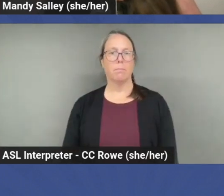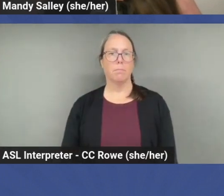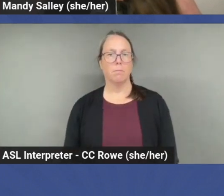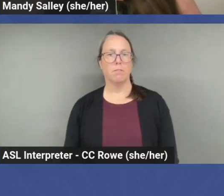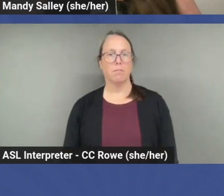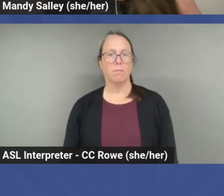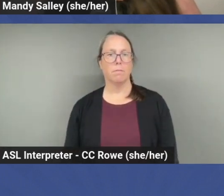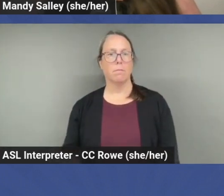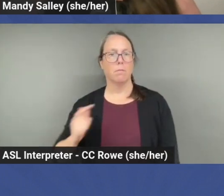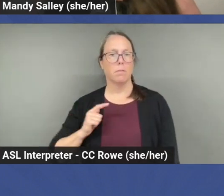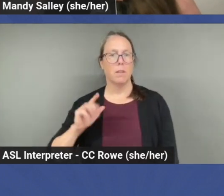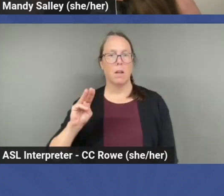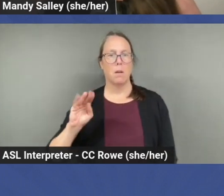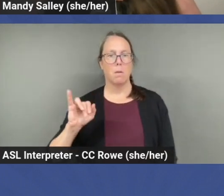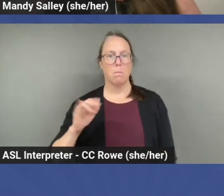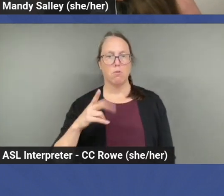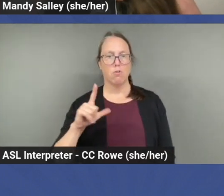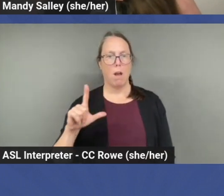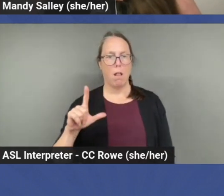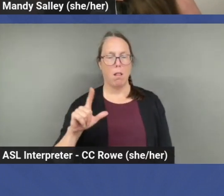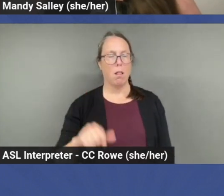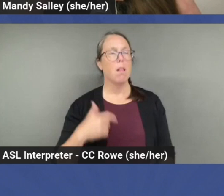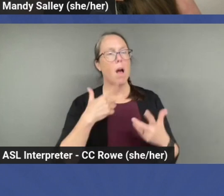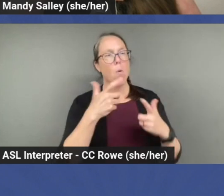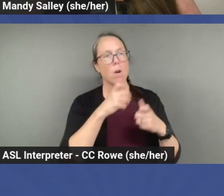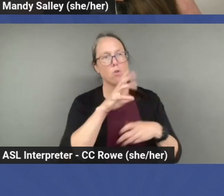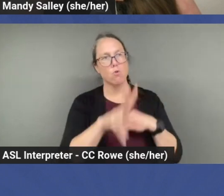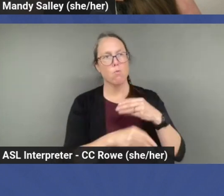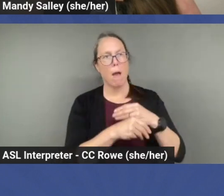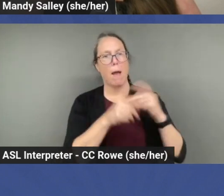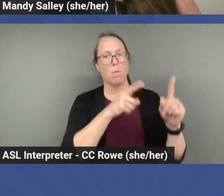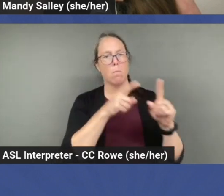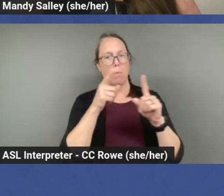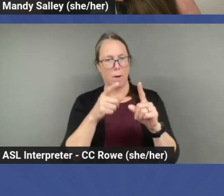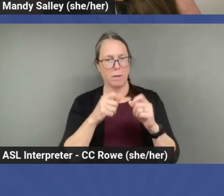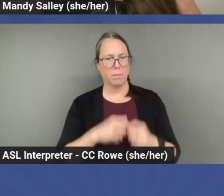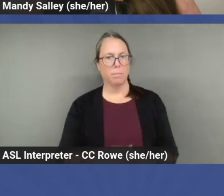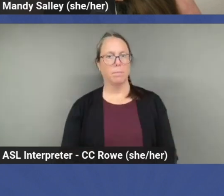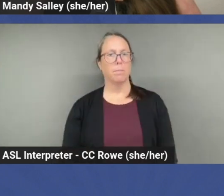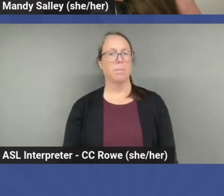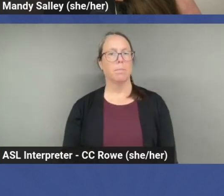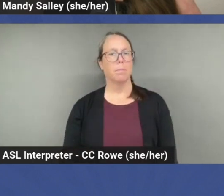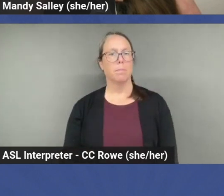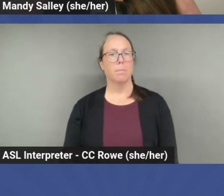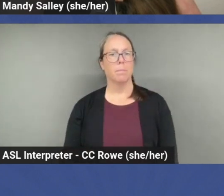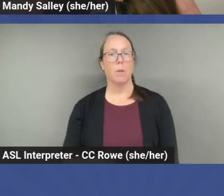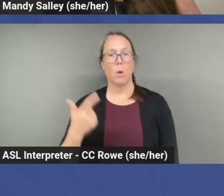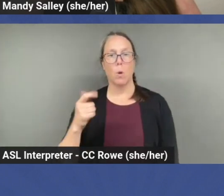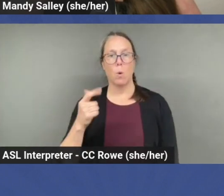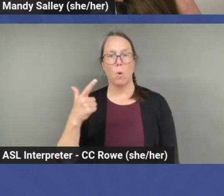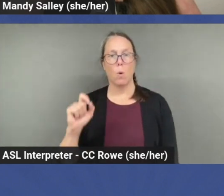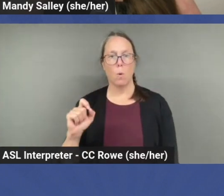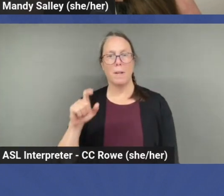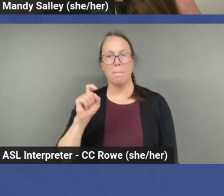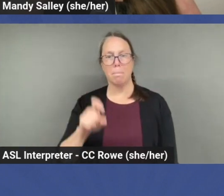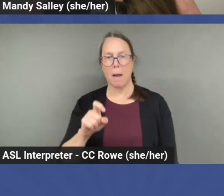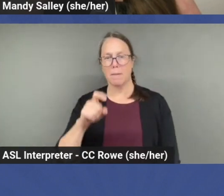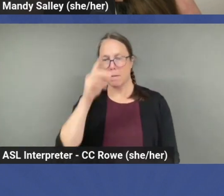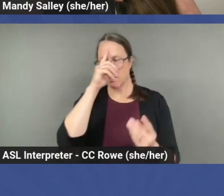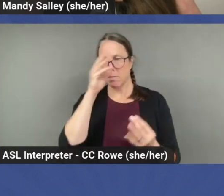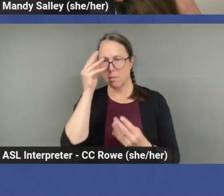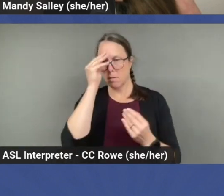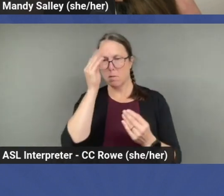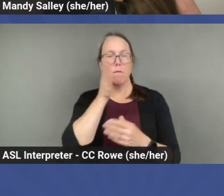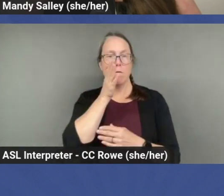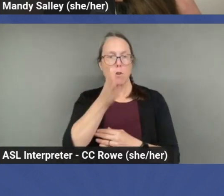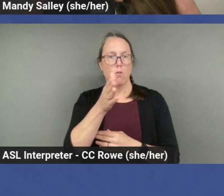Yeah, and I just want to add to that the fact that Google really needs to think about the future as